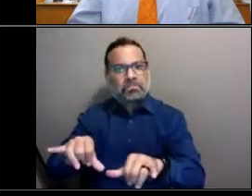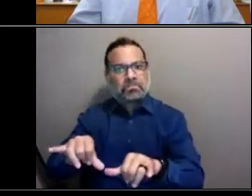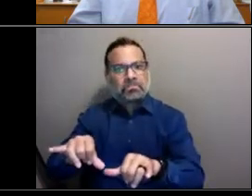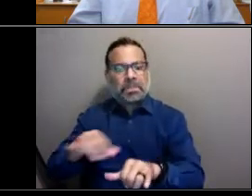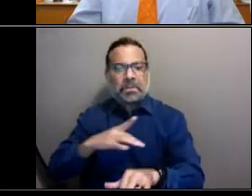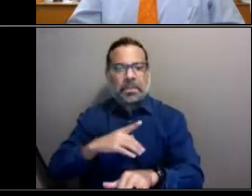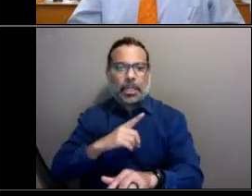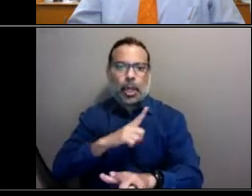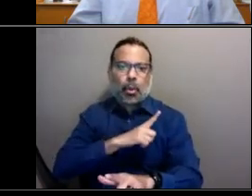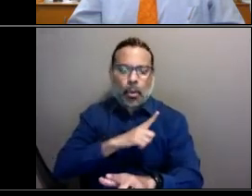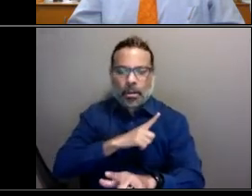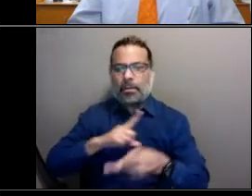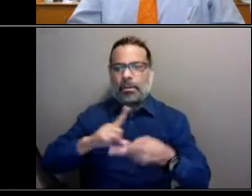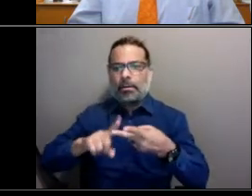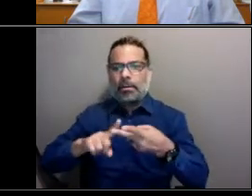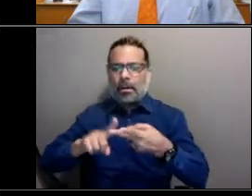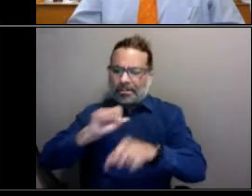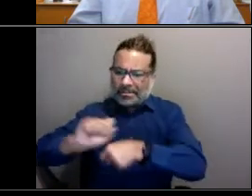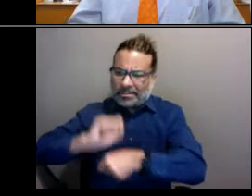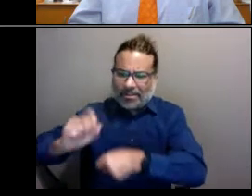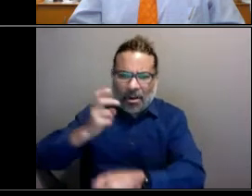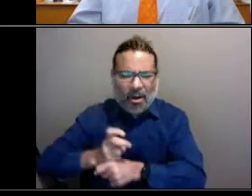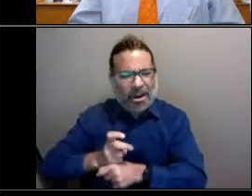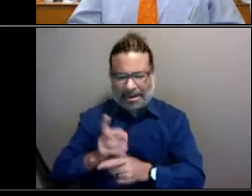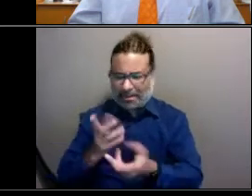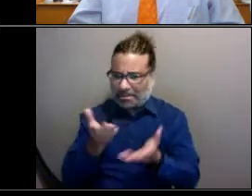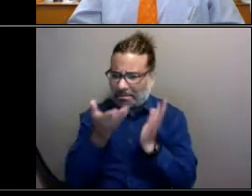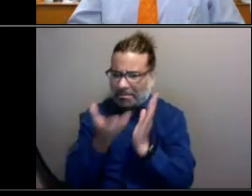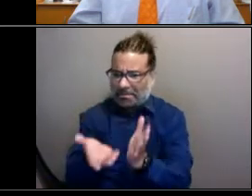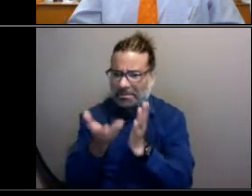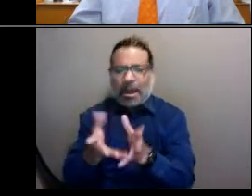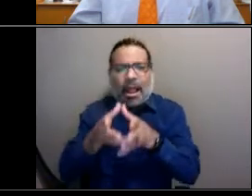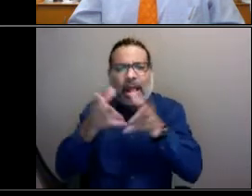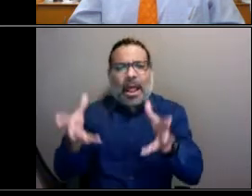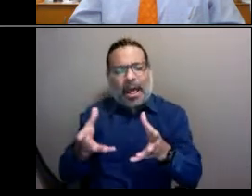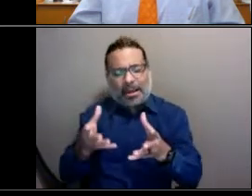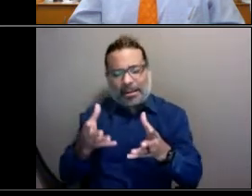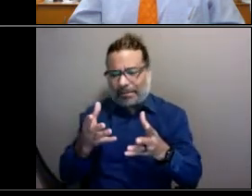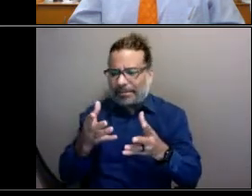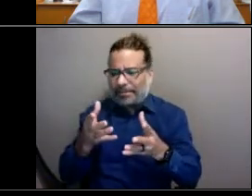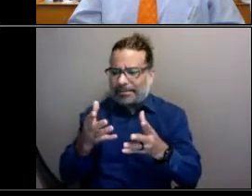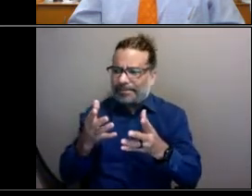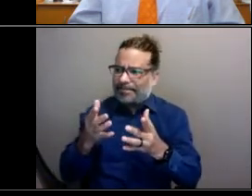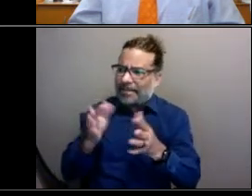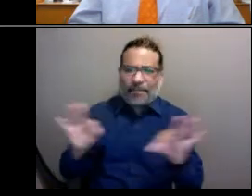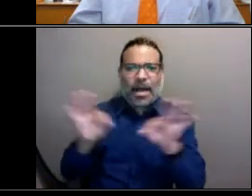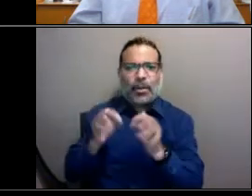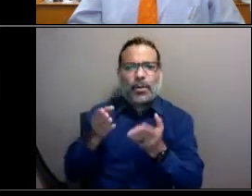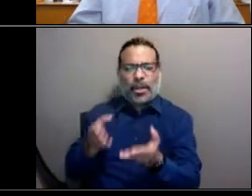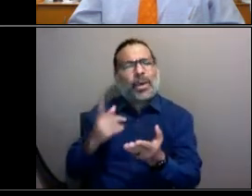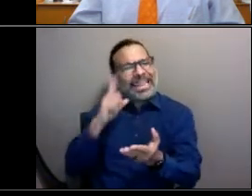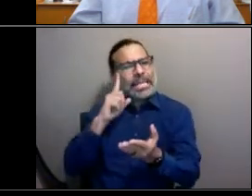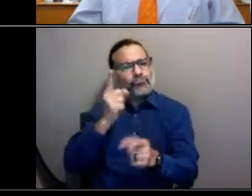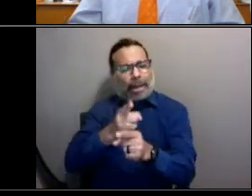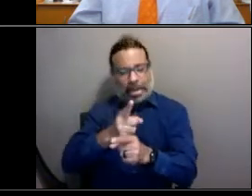bring so much value to the table. So I think that's I think it's a shift on how people need to think about